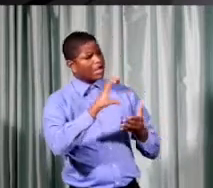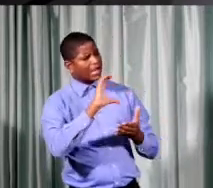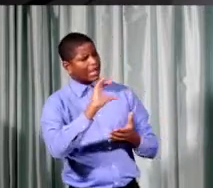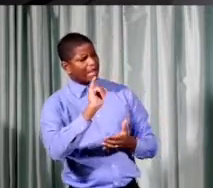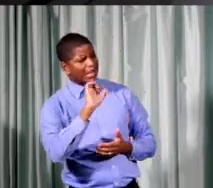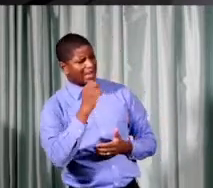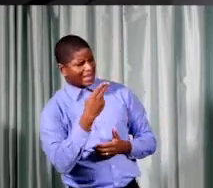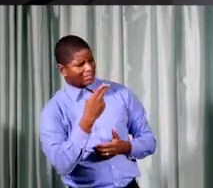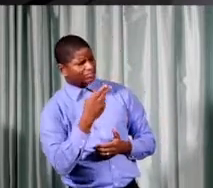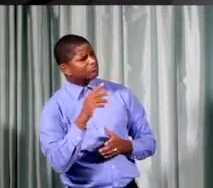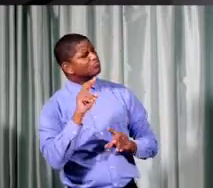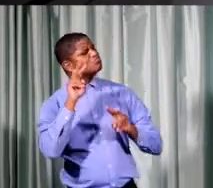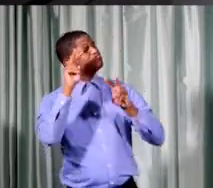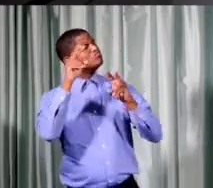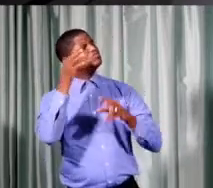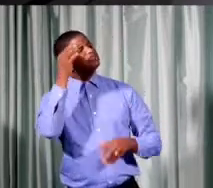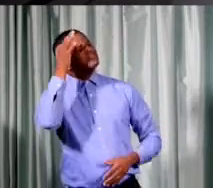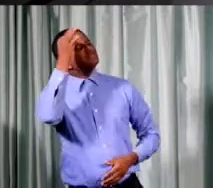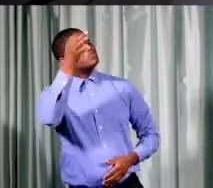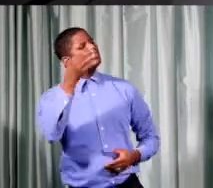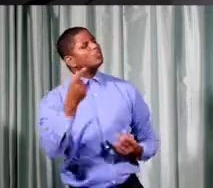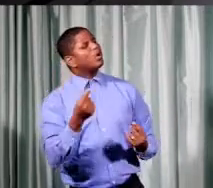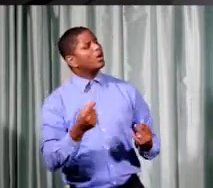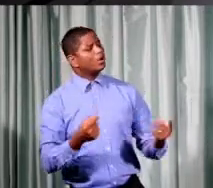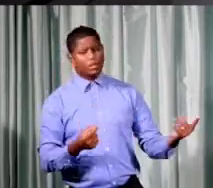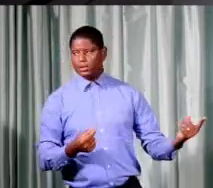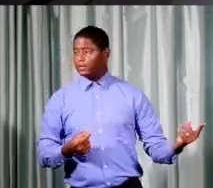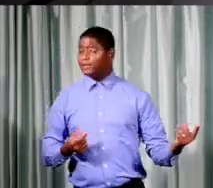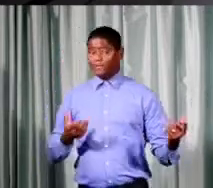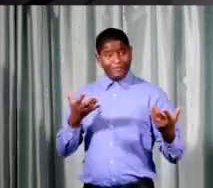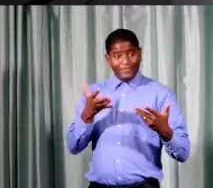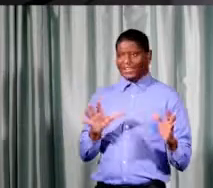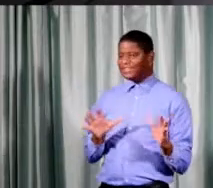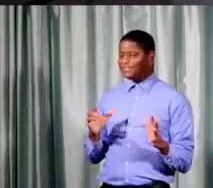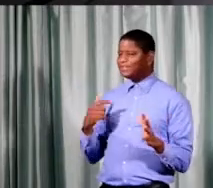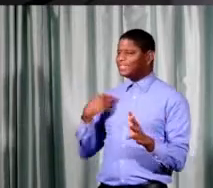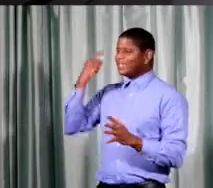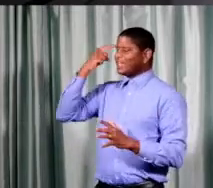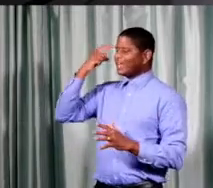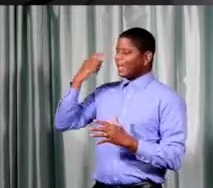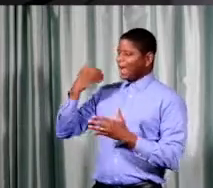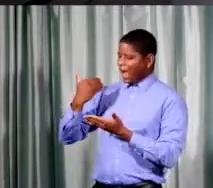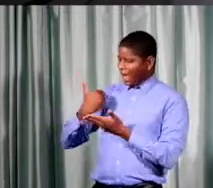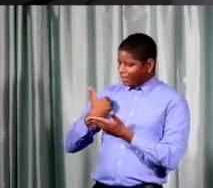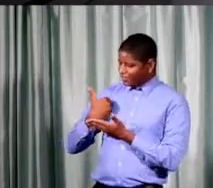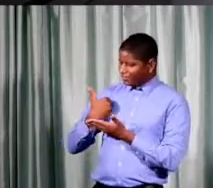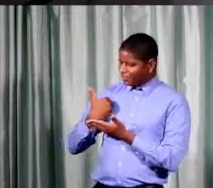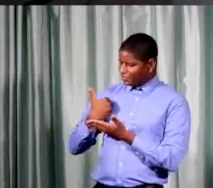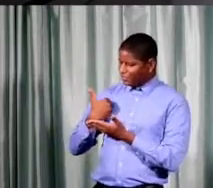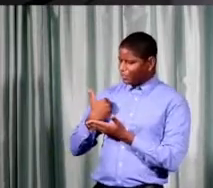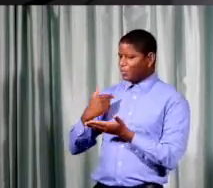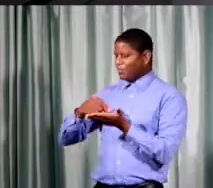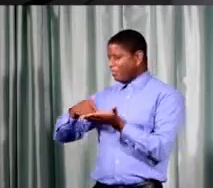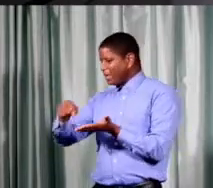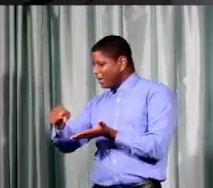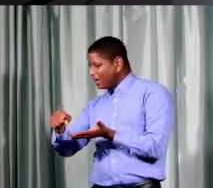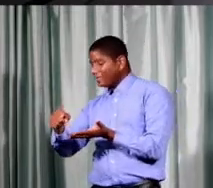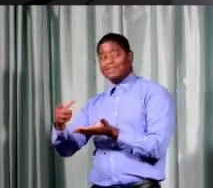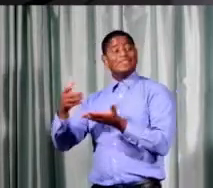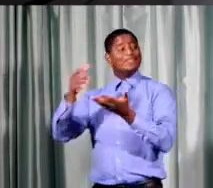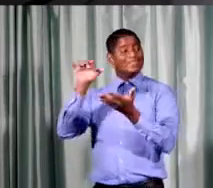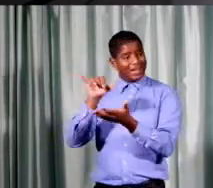you have your expenses in mind. And every now and again, you check in on it